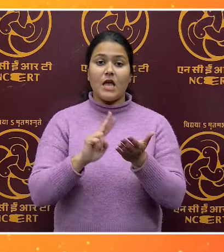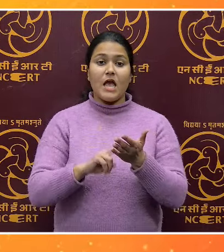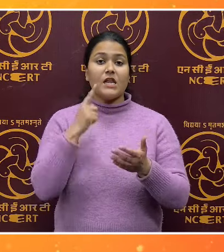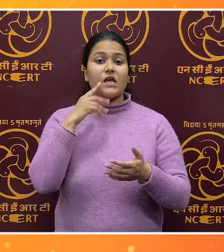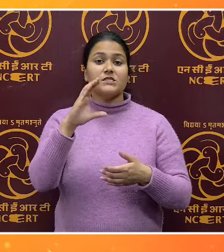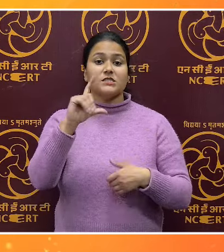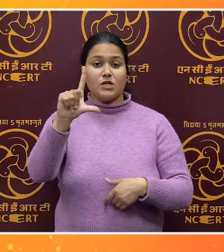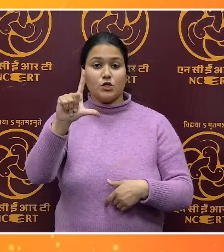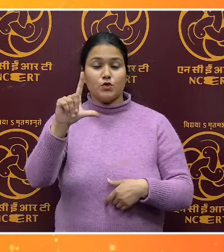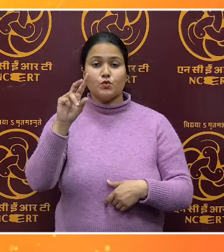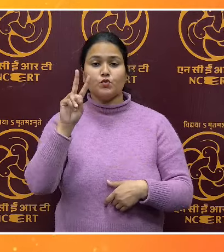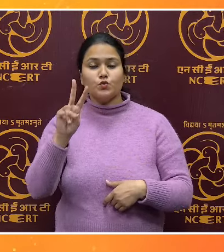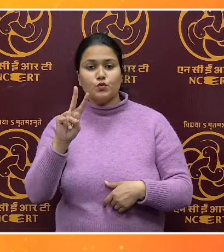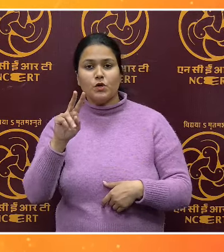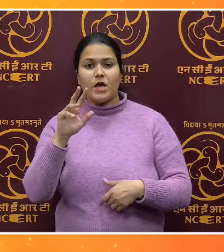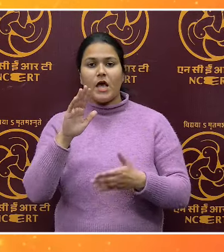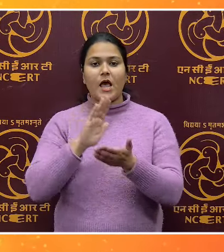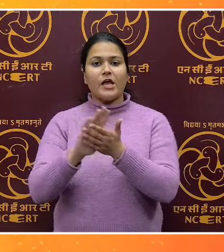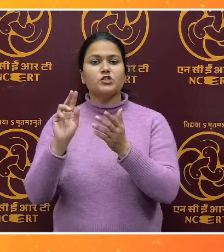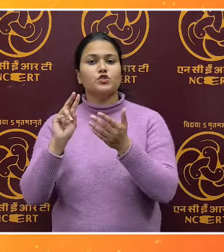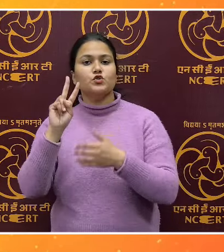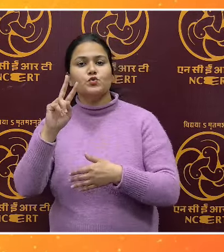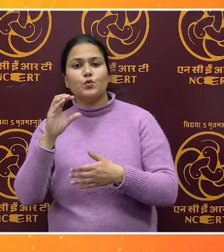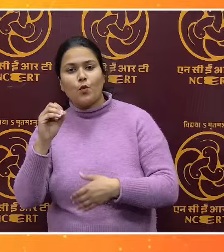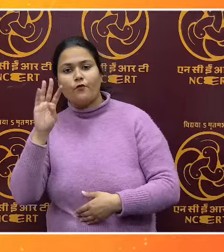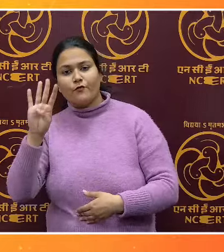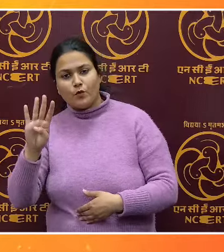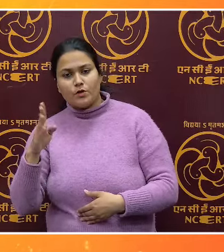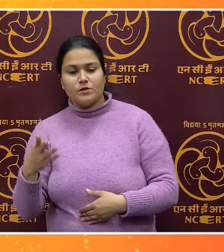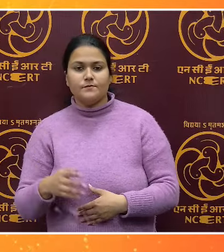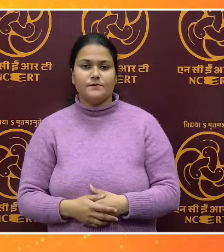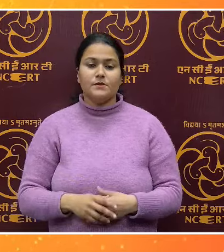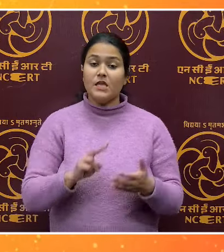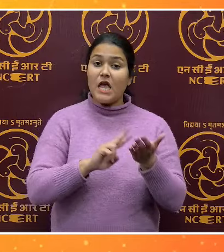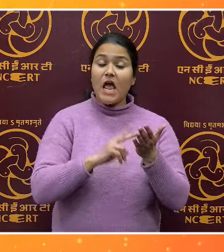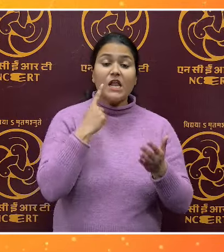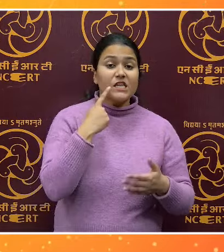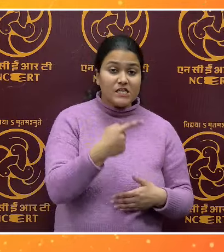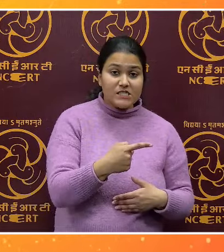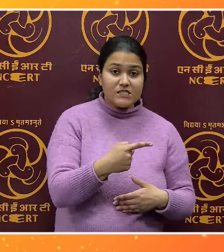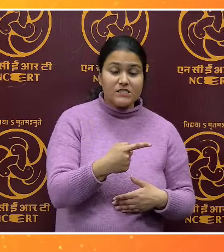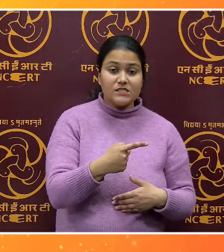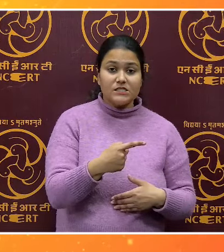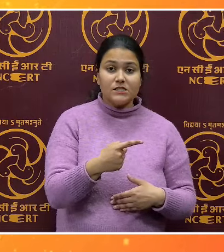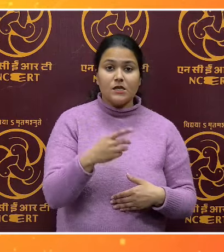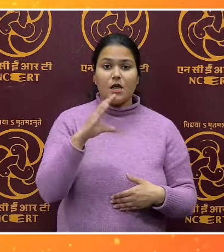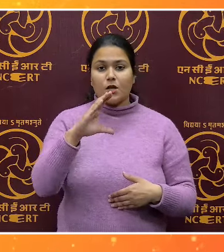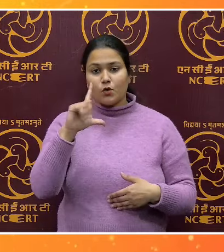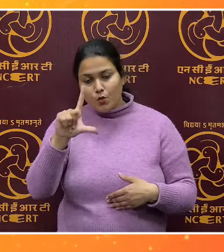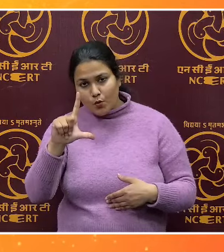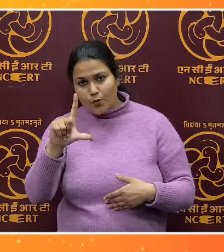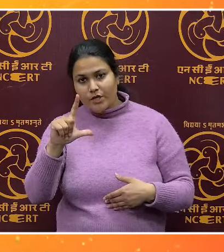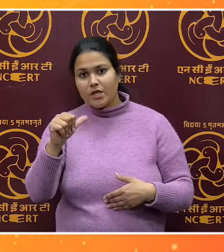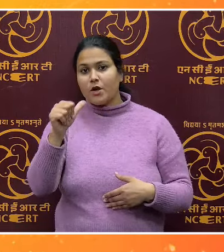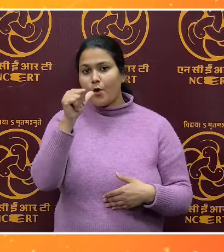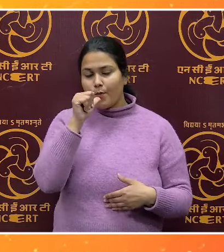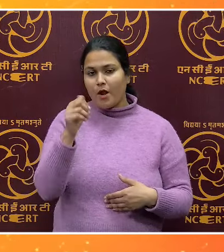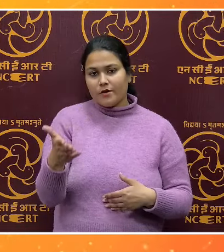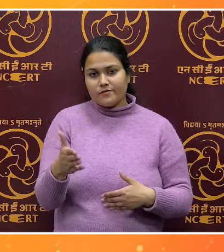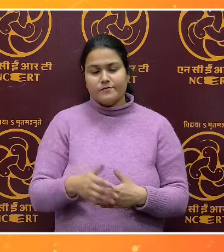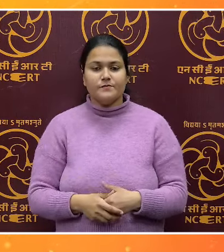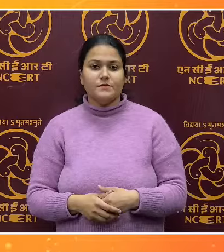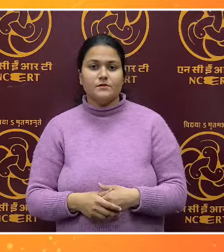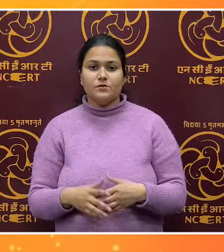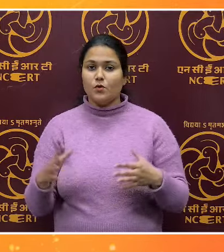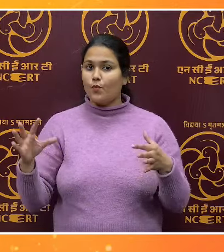4, nickel is the central metal and chlorine and water, that is called aqua, is acting